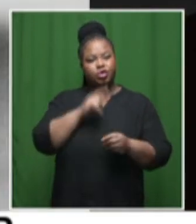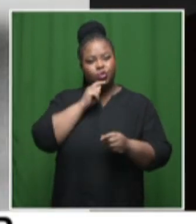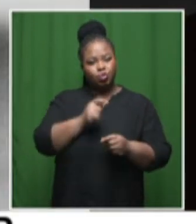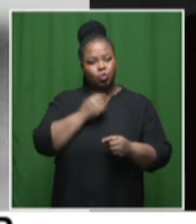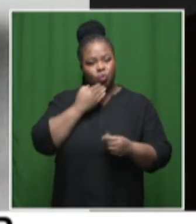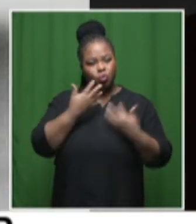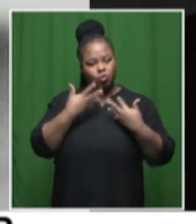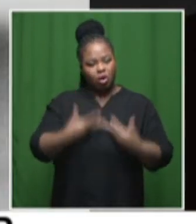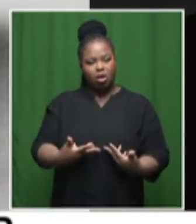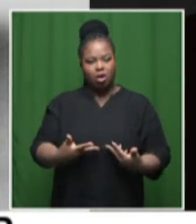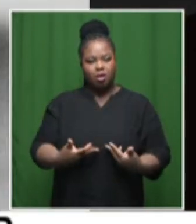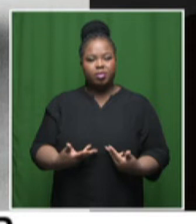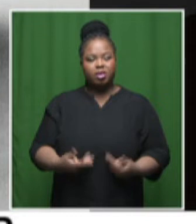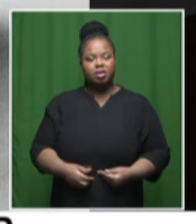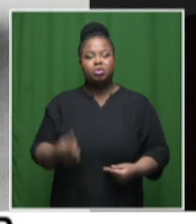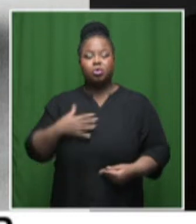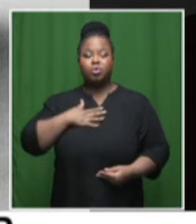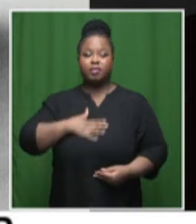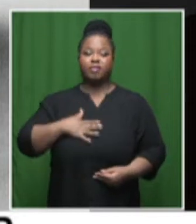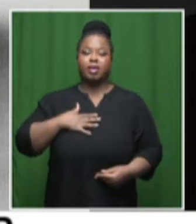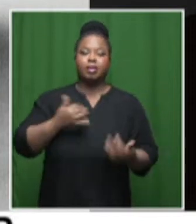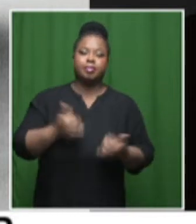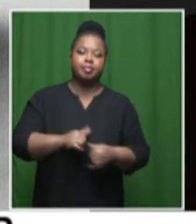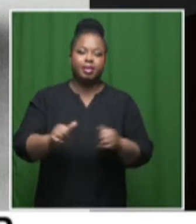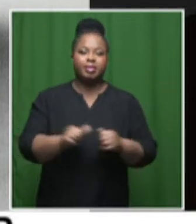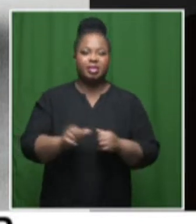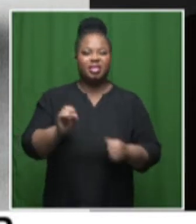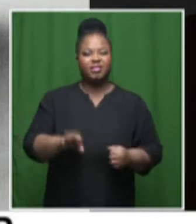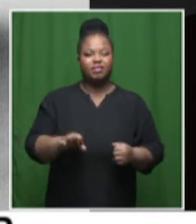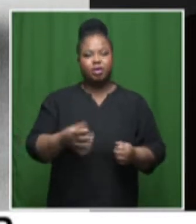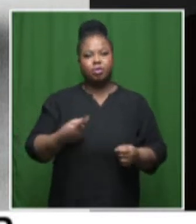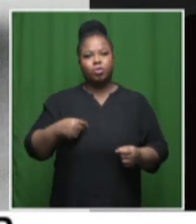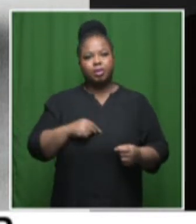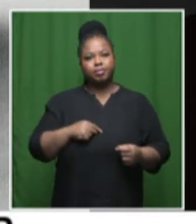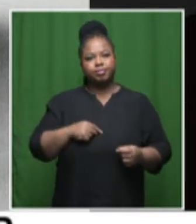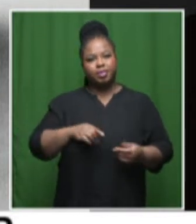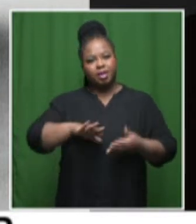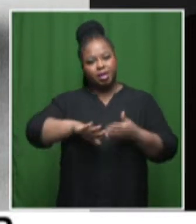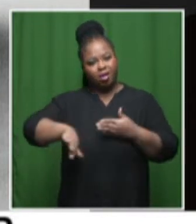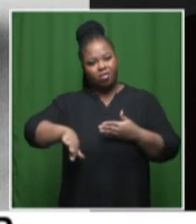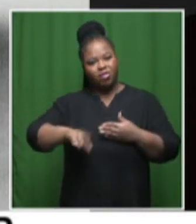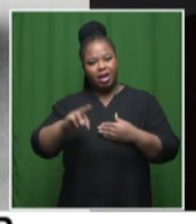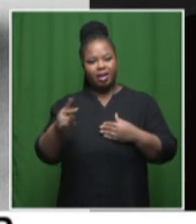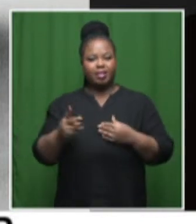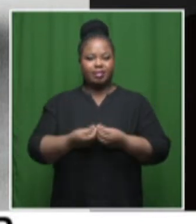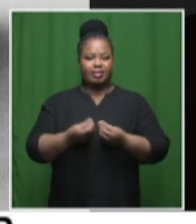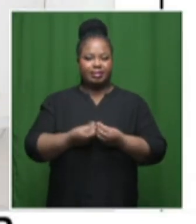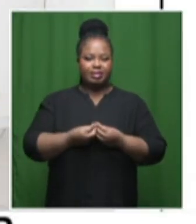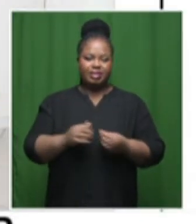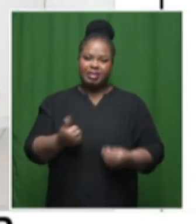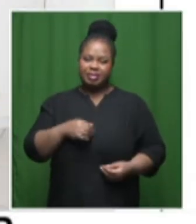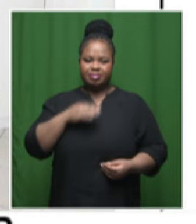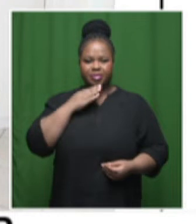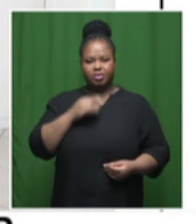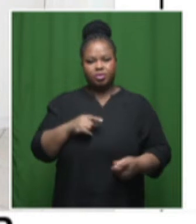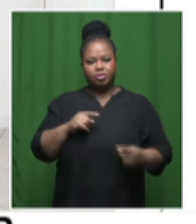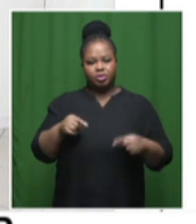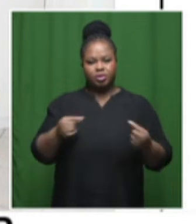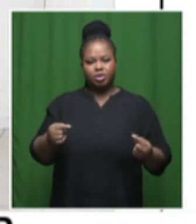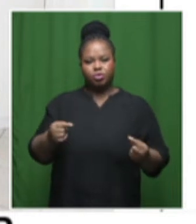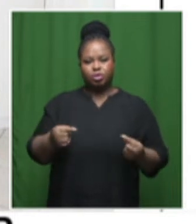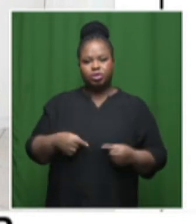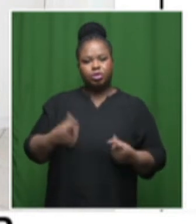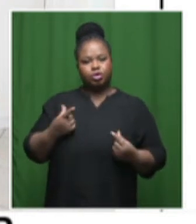essence. And so we felt that if we left any one of those themes out, we really would be doing the conversation